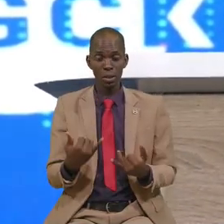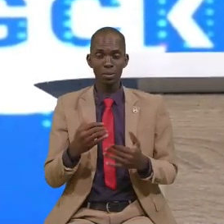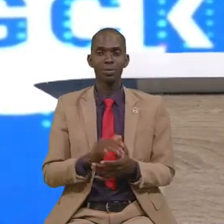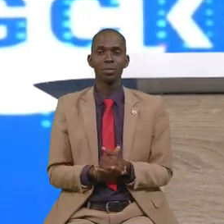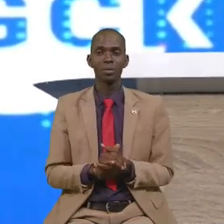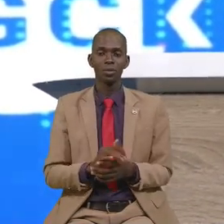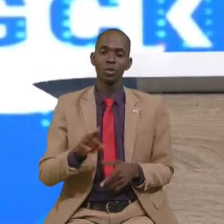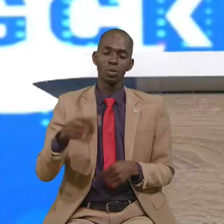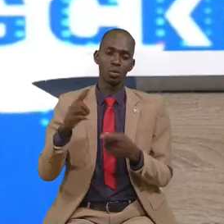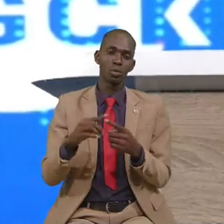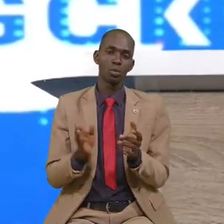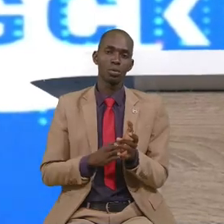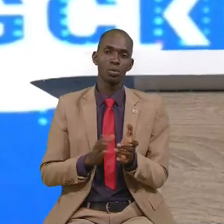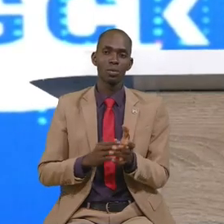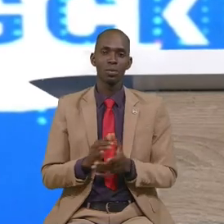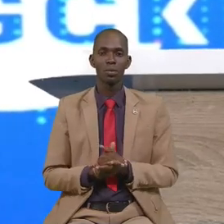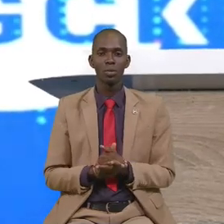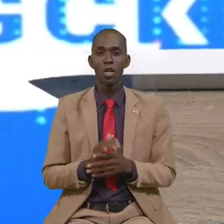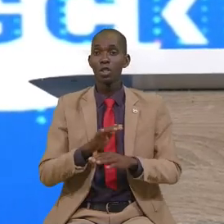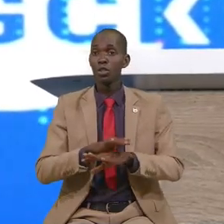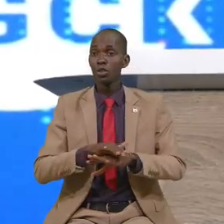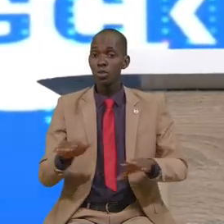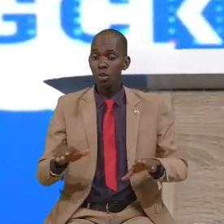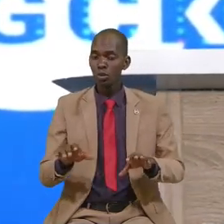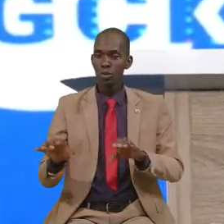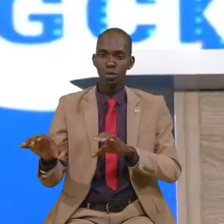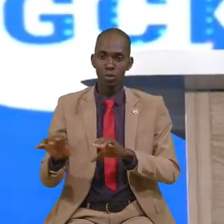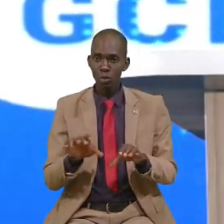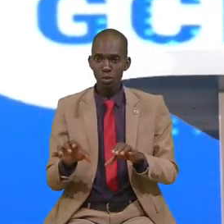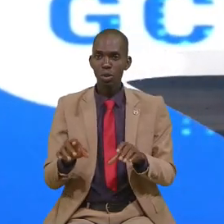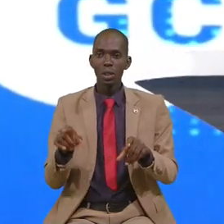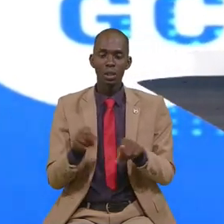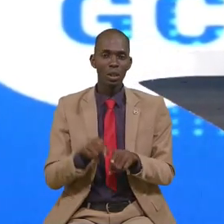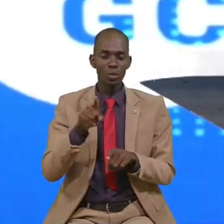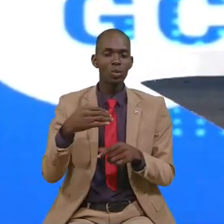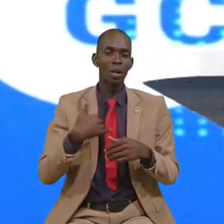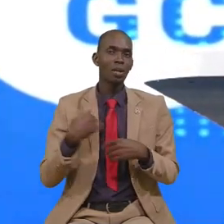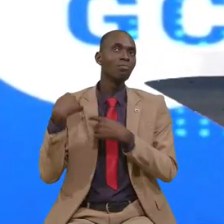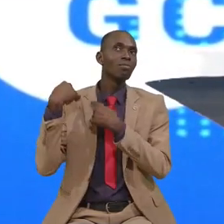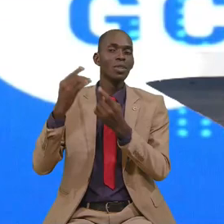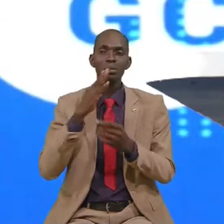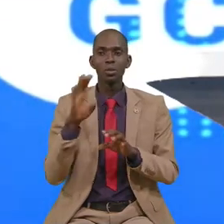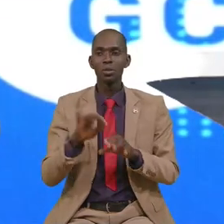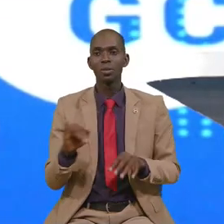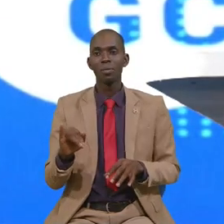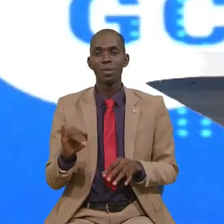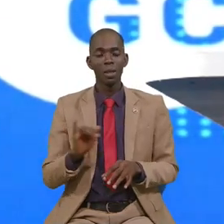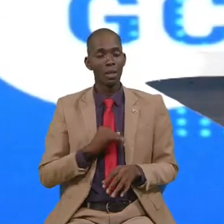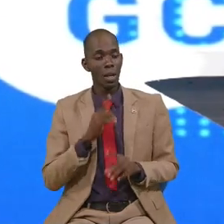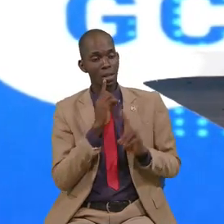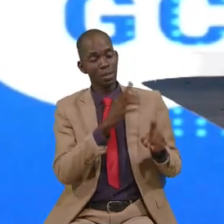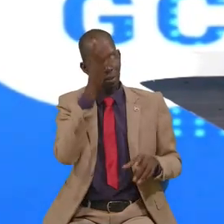to school. Don't do like you have been doing." I said, "I'm not going to